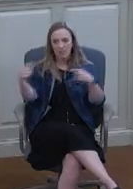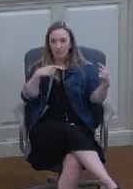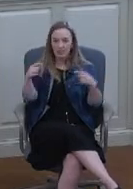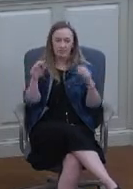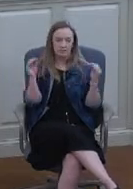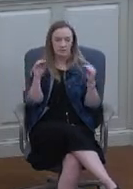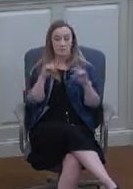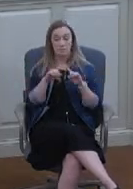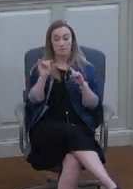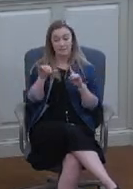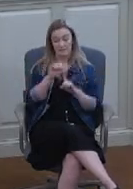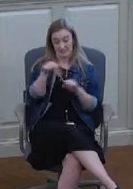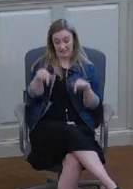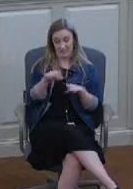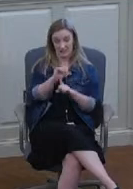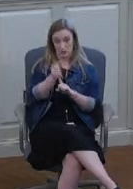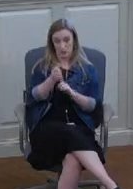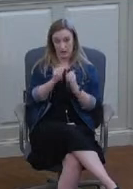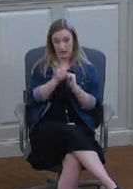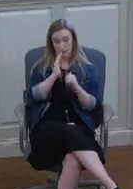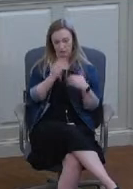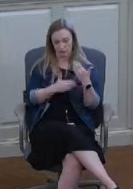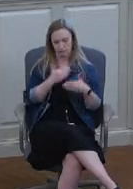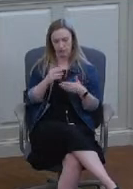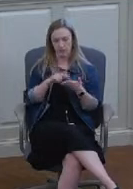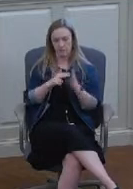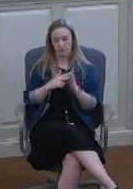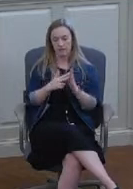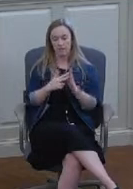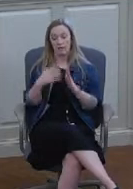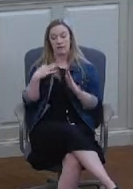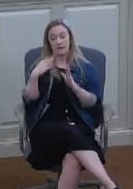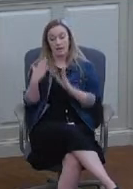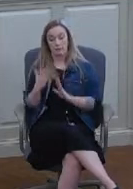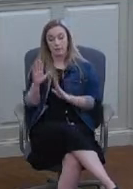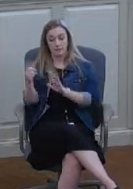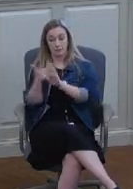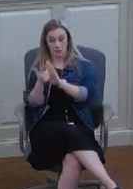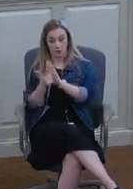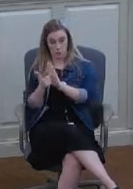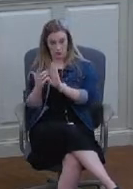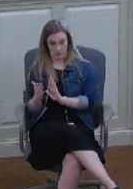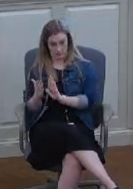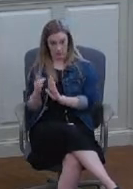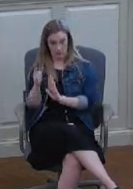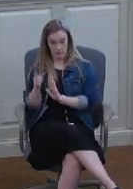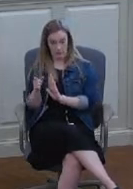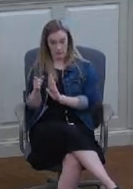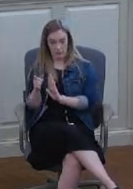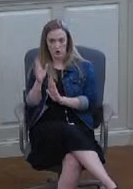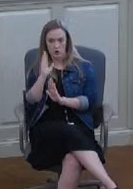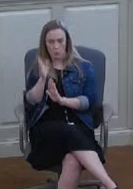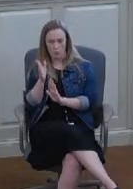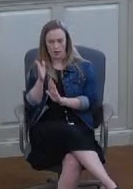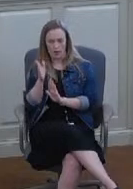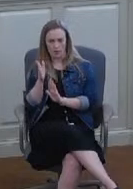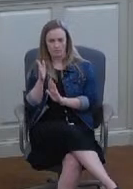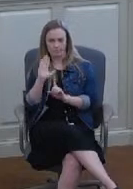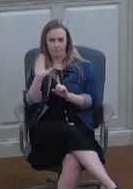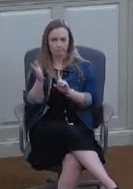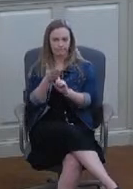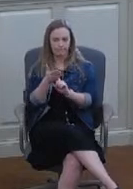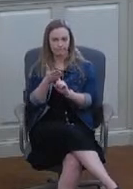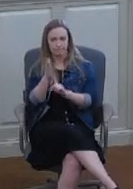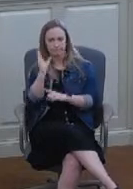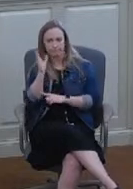would play out in this situation, I believe, is the attorney for the applicant would kind of argue his case to you, present